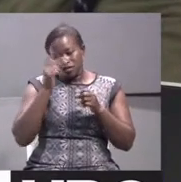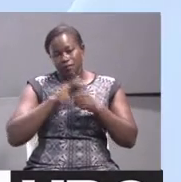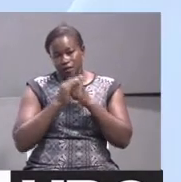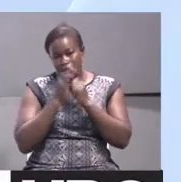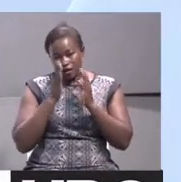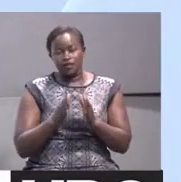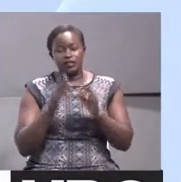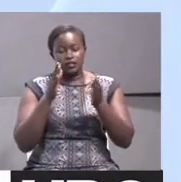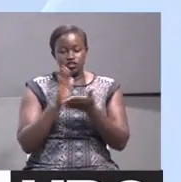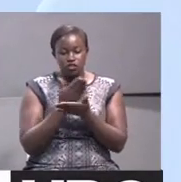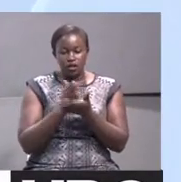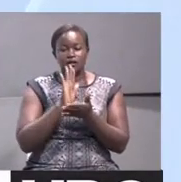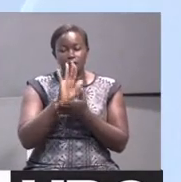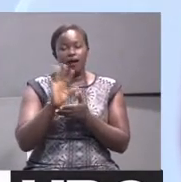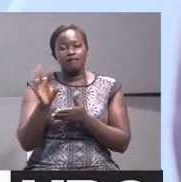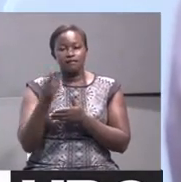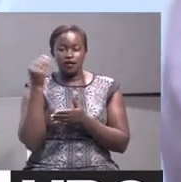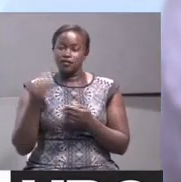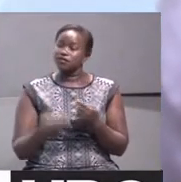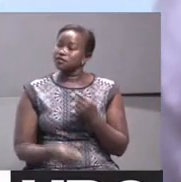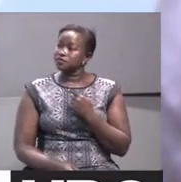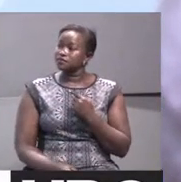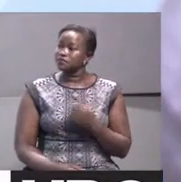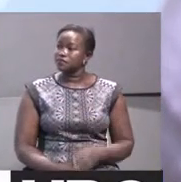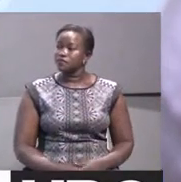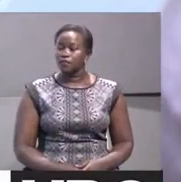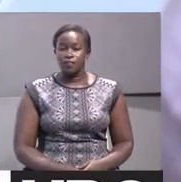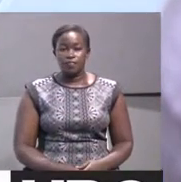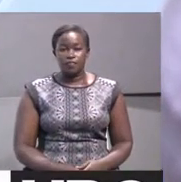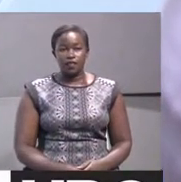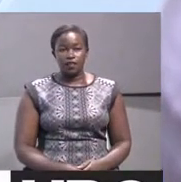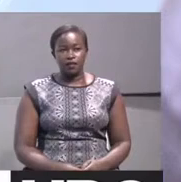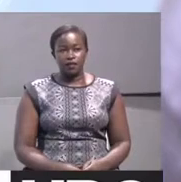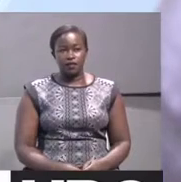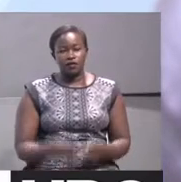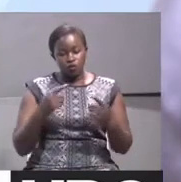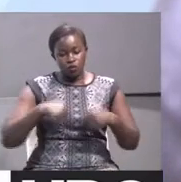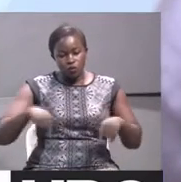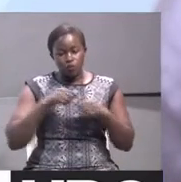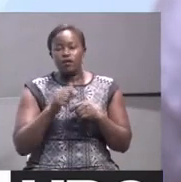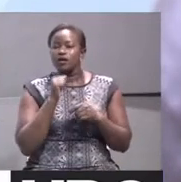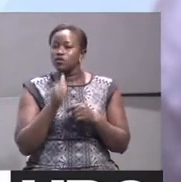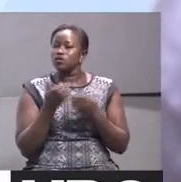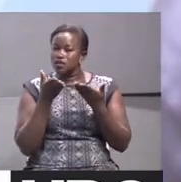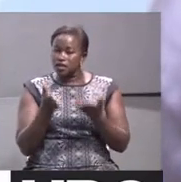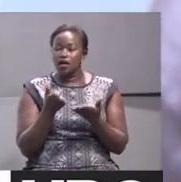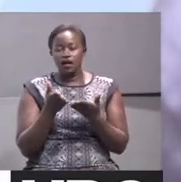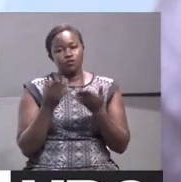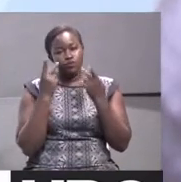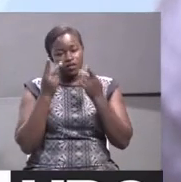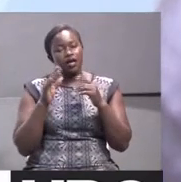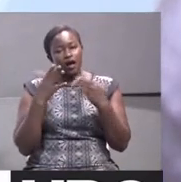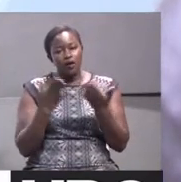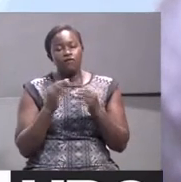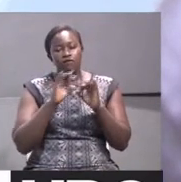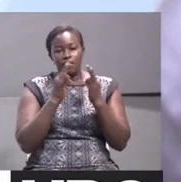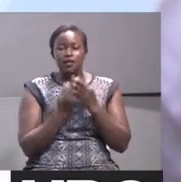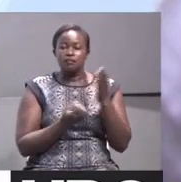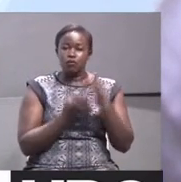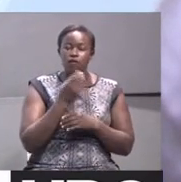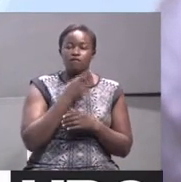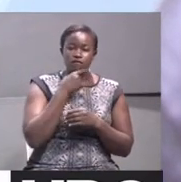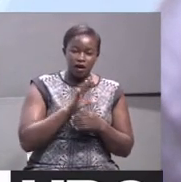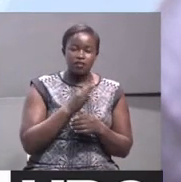findings. Ask, I did not hear us define how this family is formed, the father, mother, and